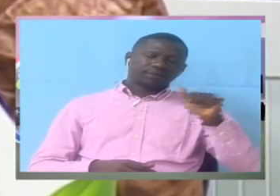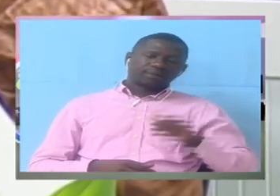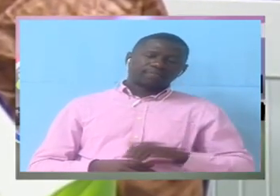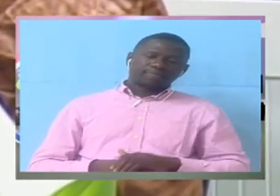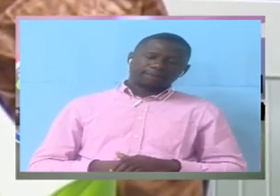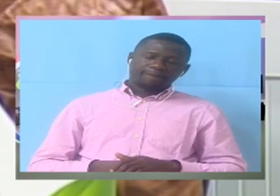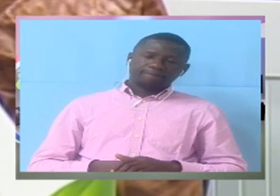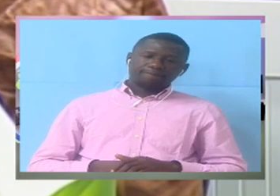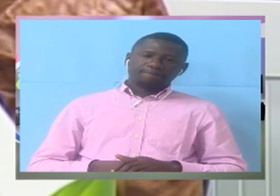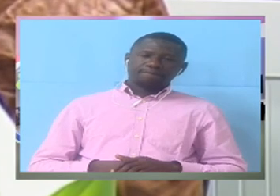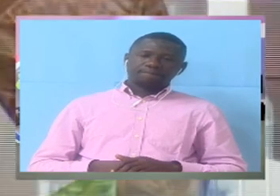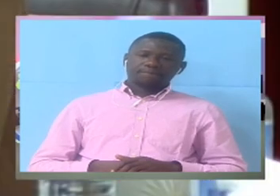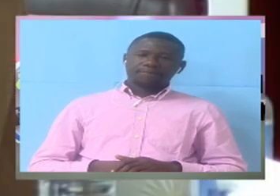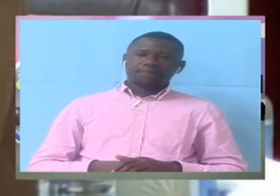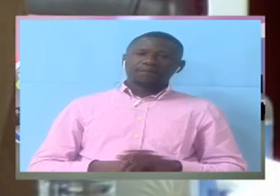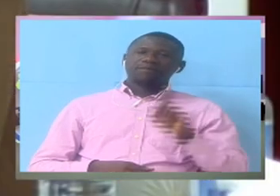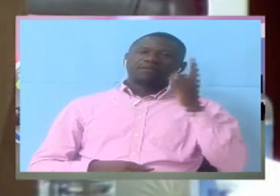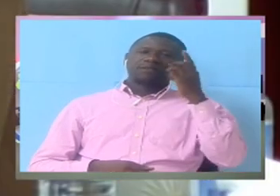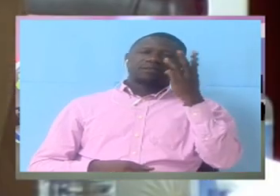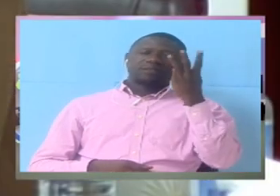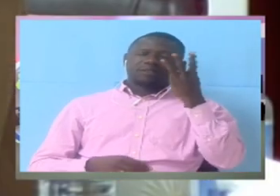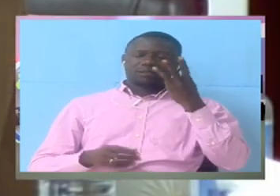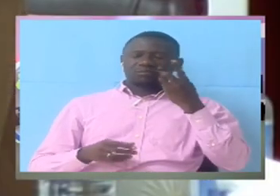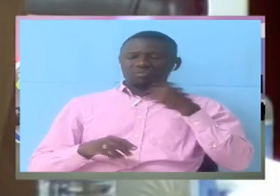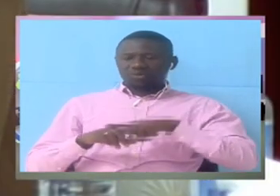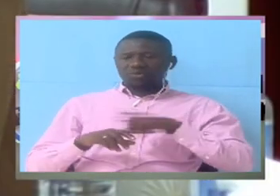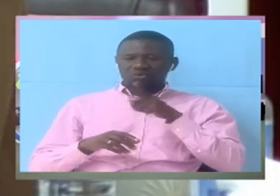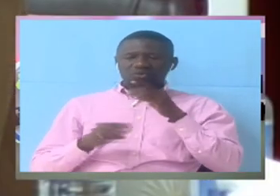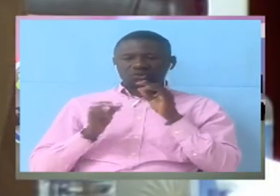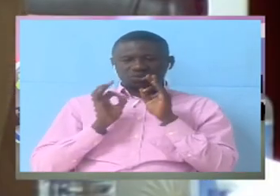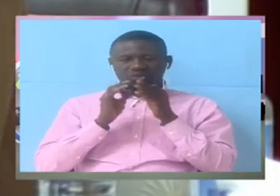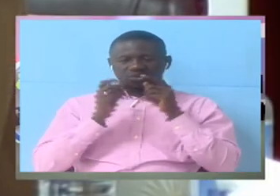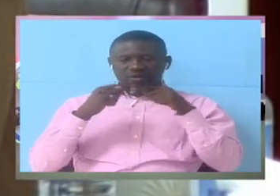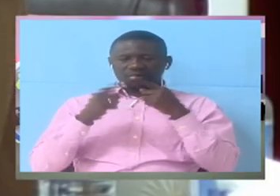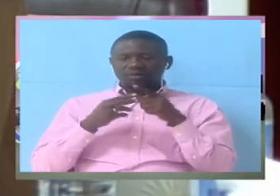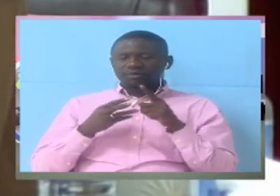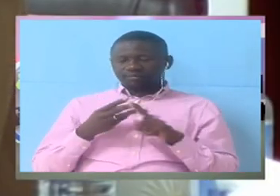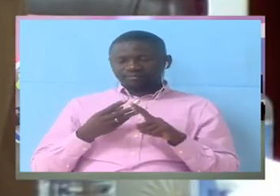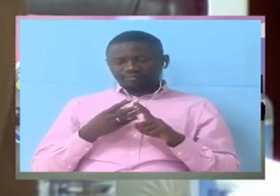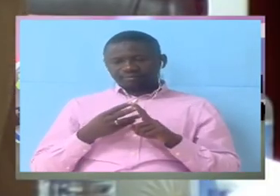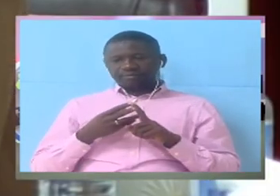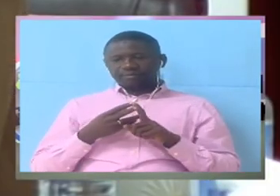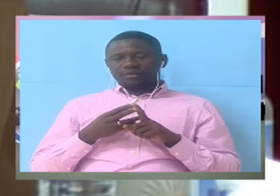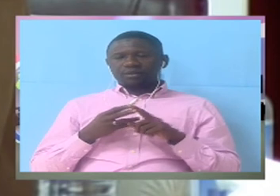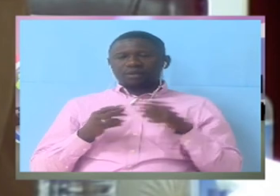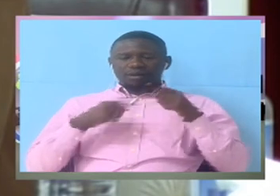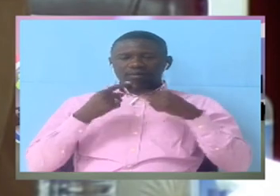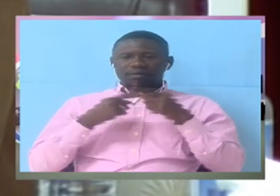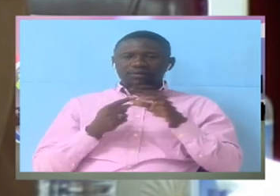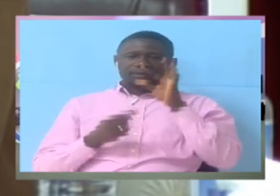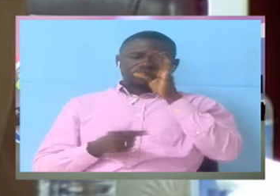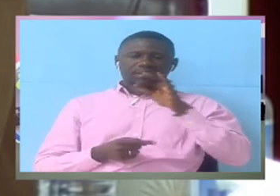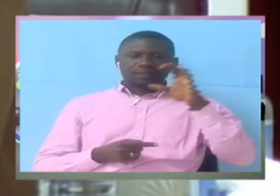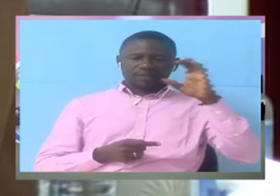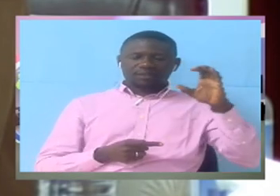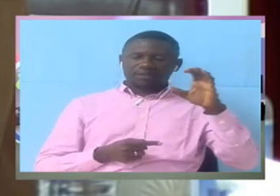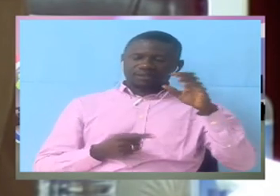Dampha. The first three points that you mentioned concerning the